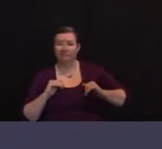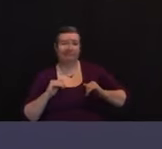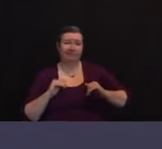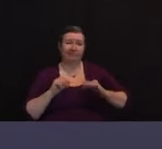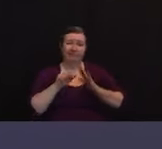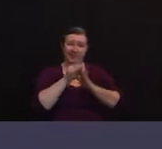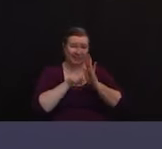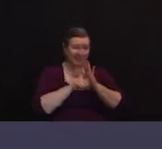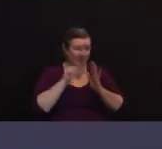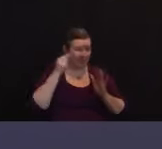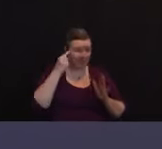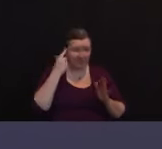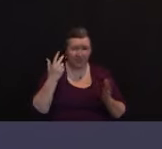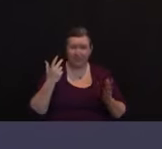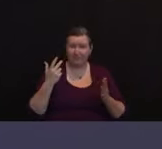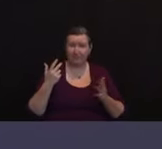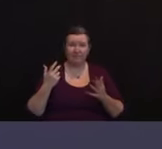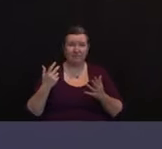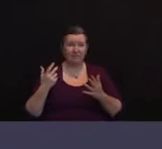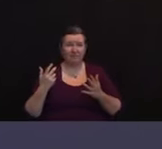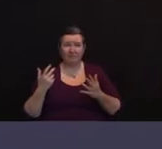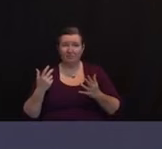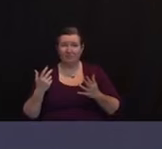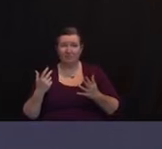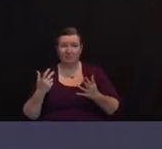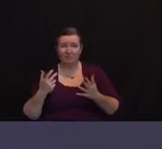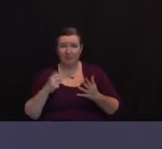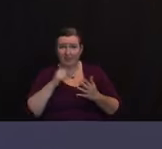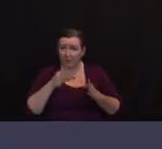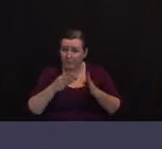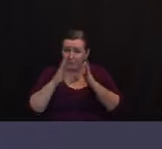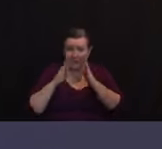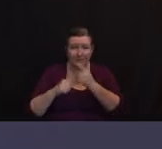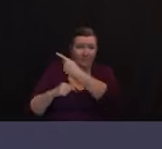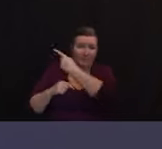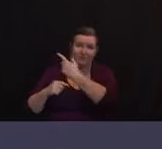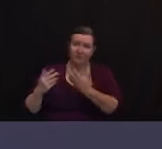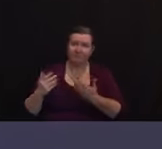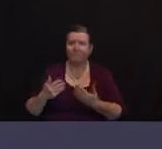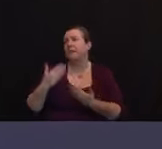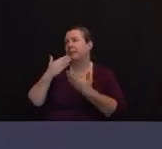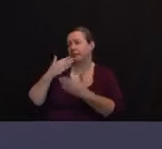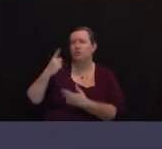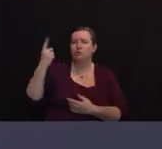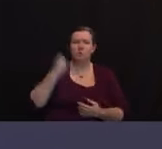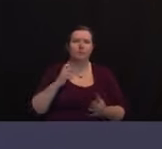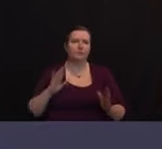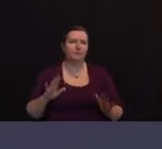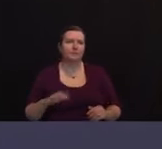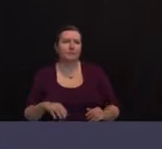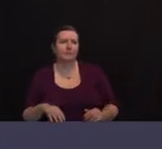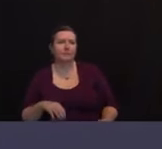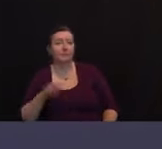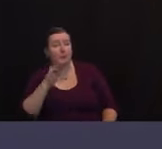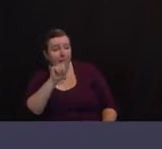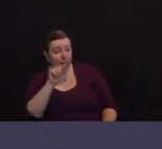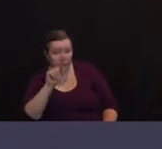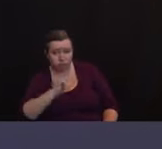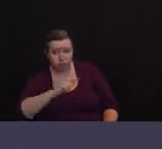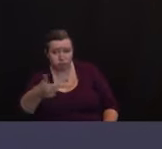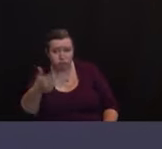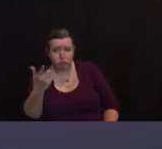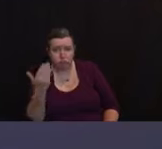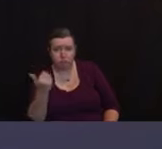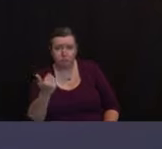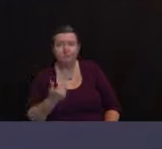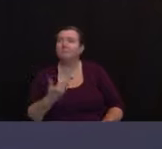between, you're not paying attention. So thank you for asking that, Dustin. Matt, to you. Good afternoon. Good